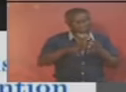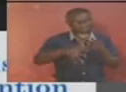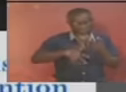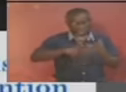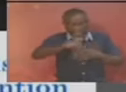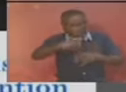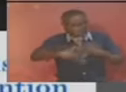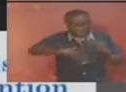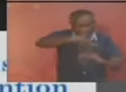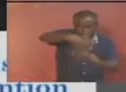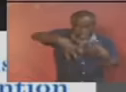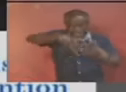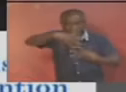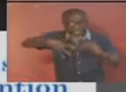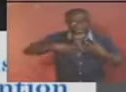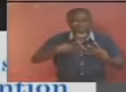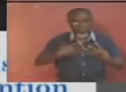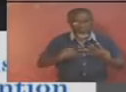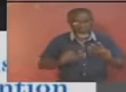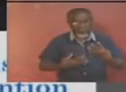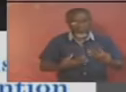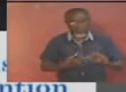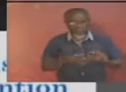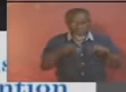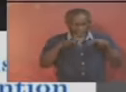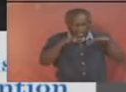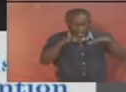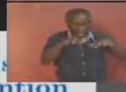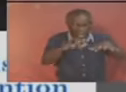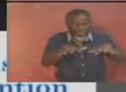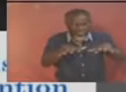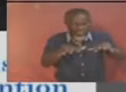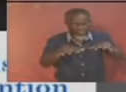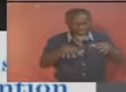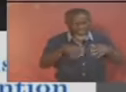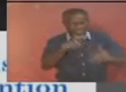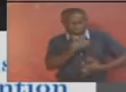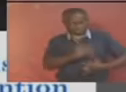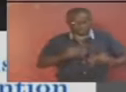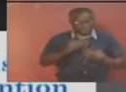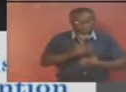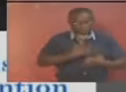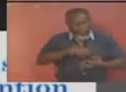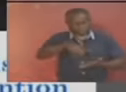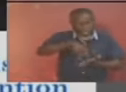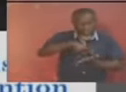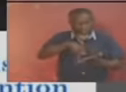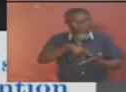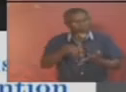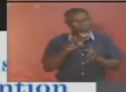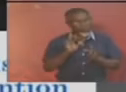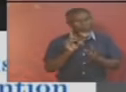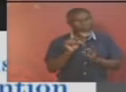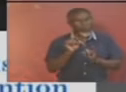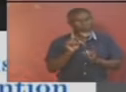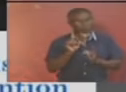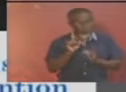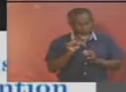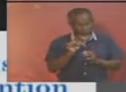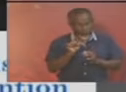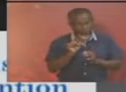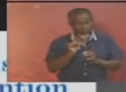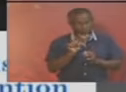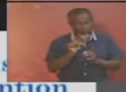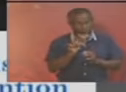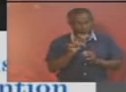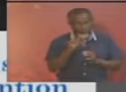love to have crowds and parties, and we know even down with our closed borders, we have a lot of